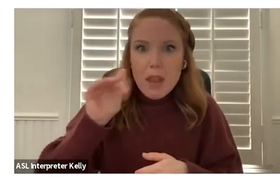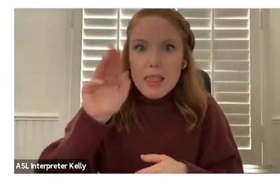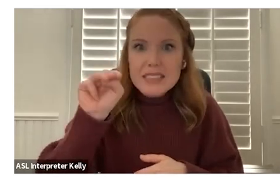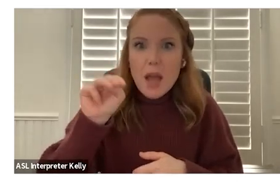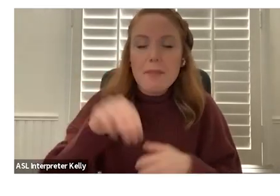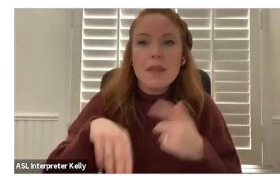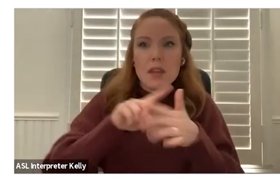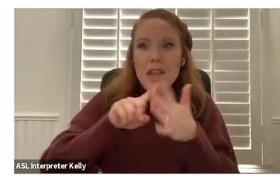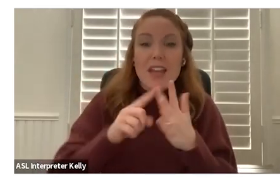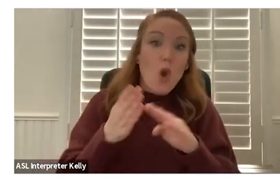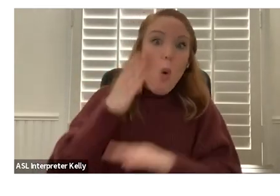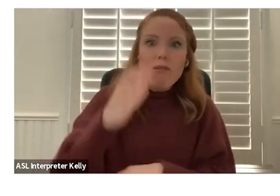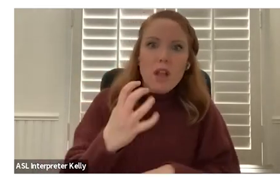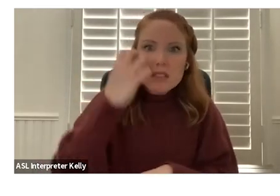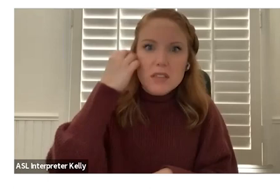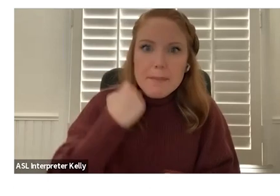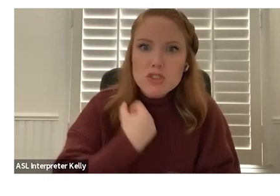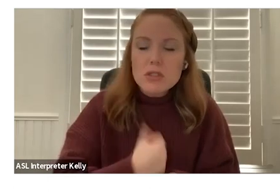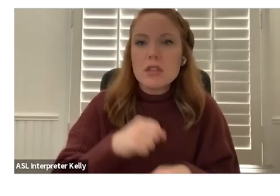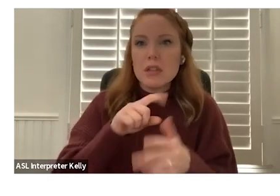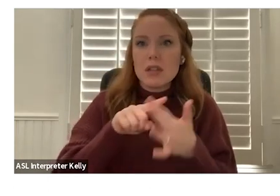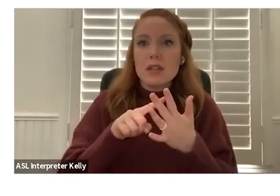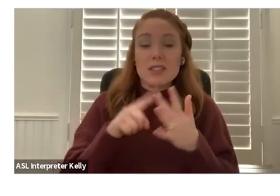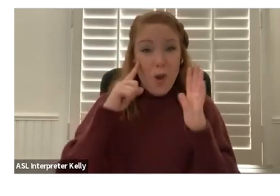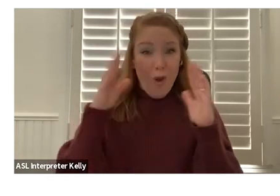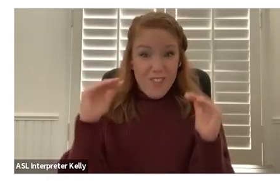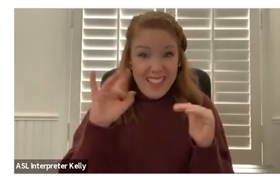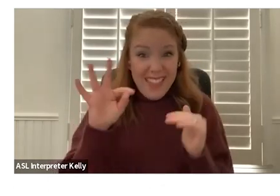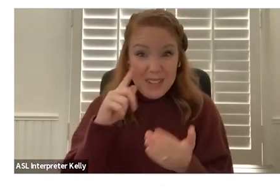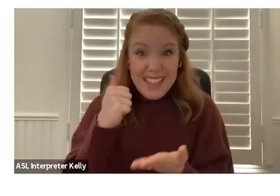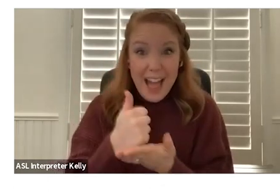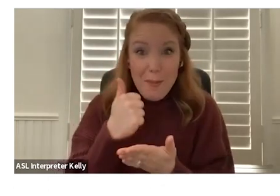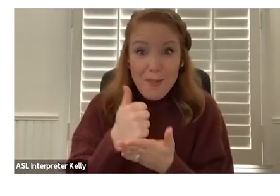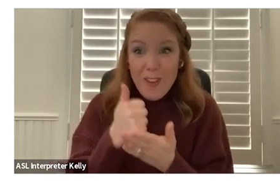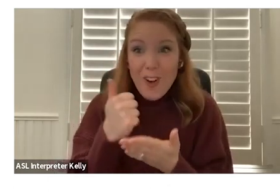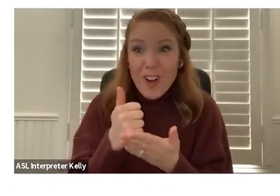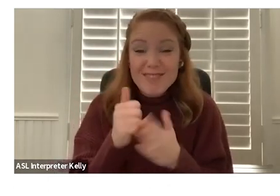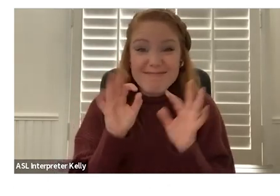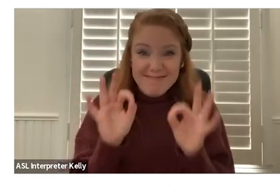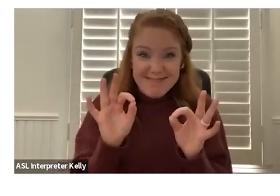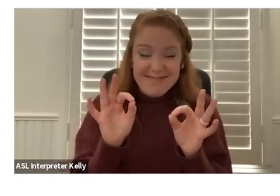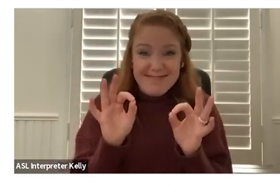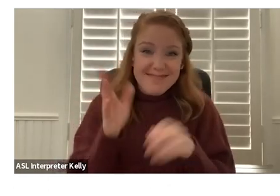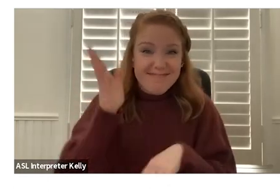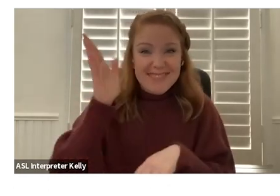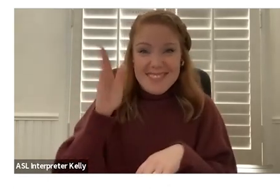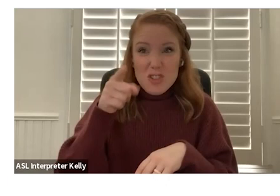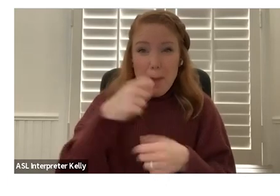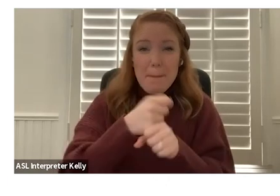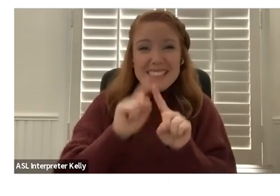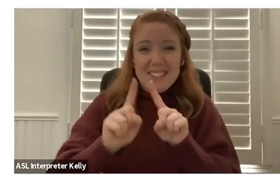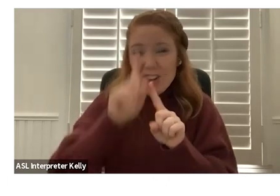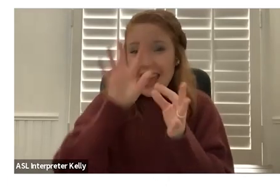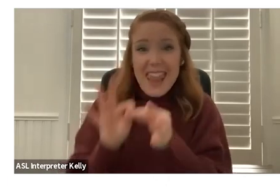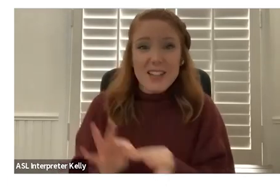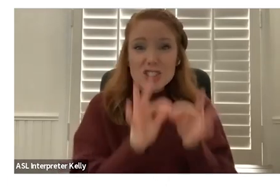Questions. Yes, thank you so much, Dr. Suja, for the time that you've taken to put this together and how you walked us through,